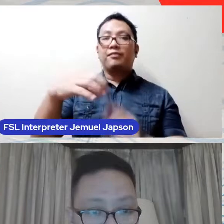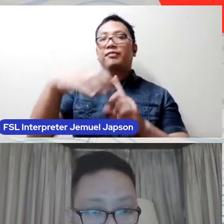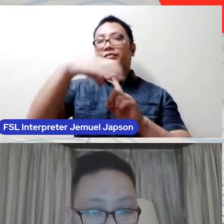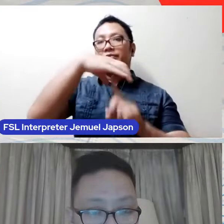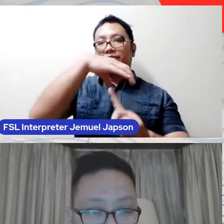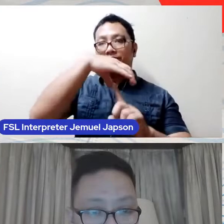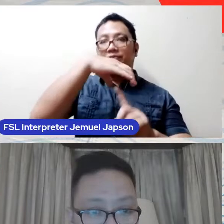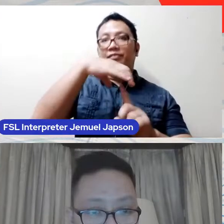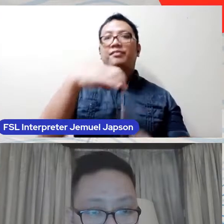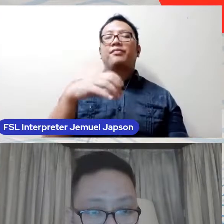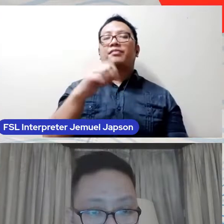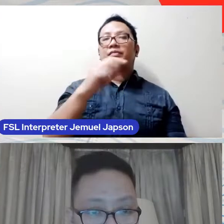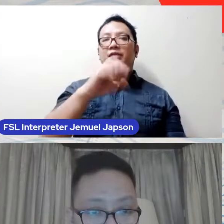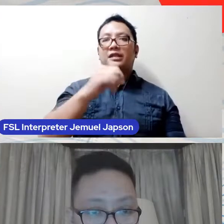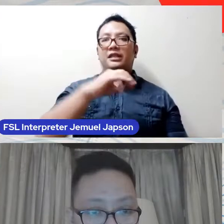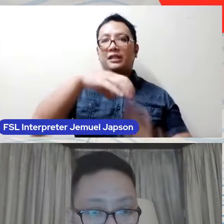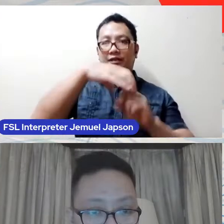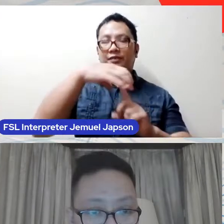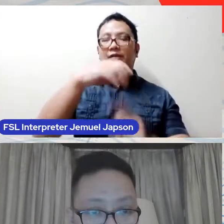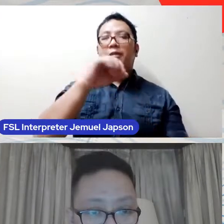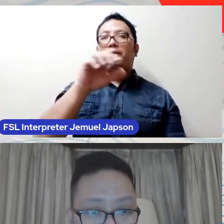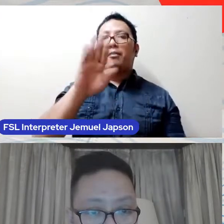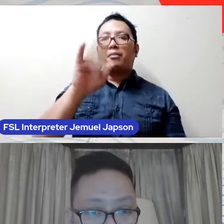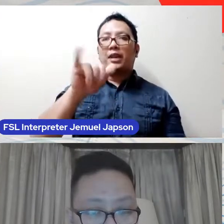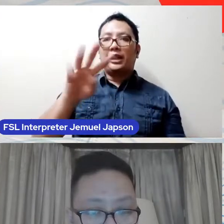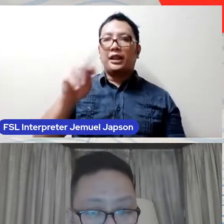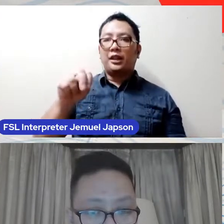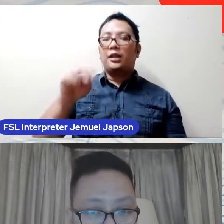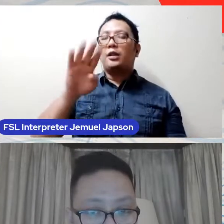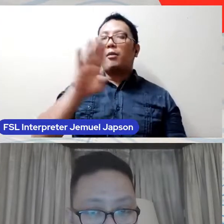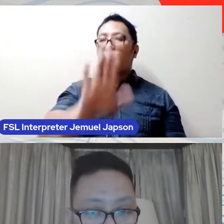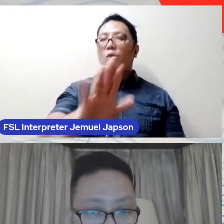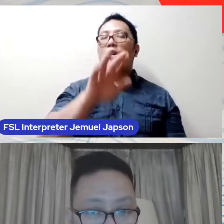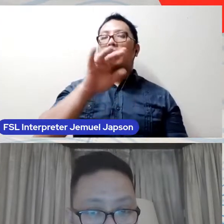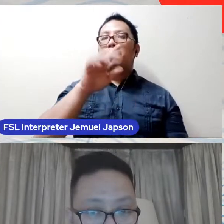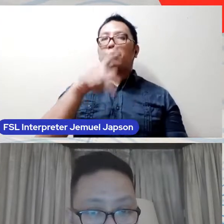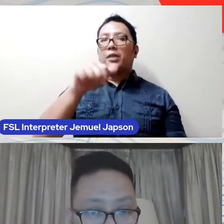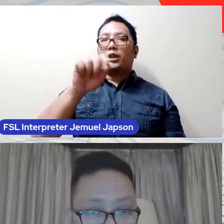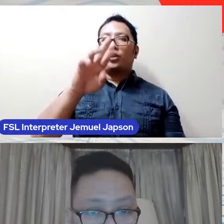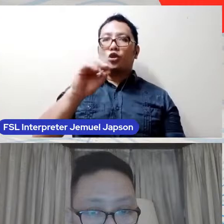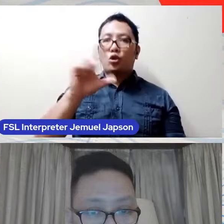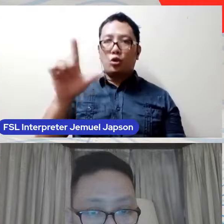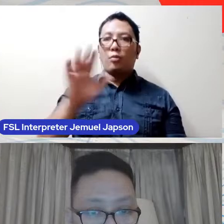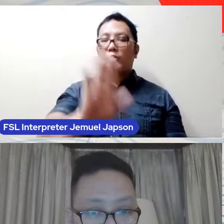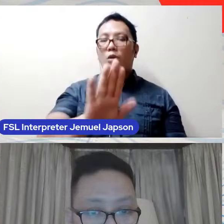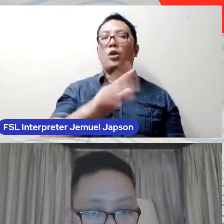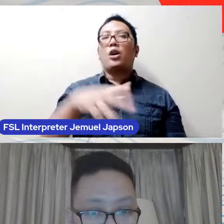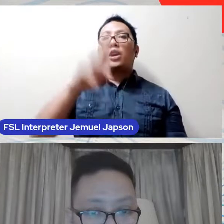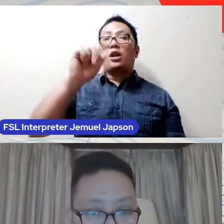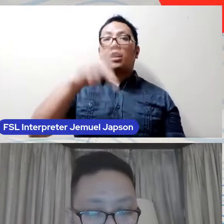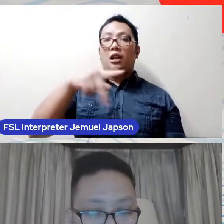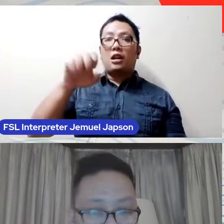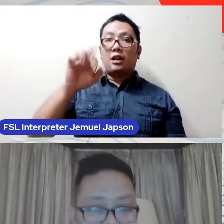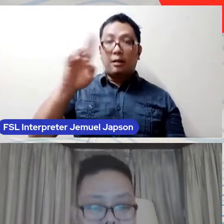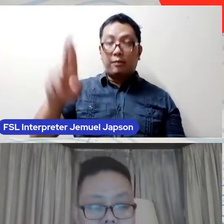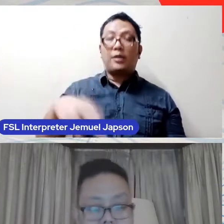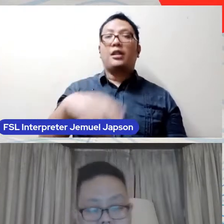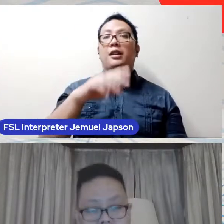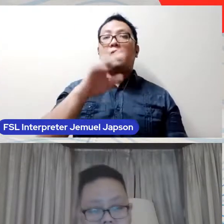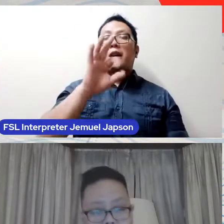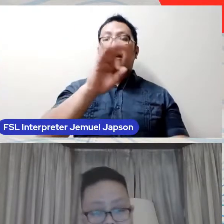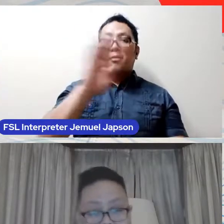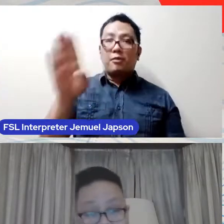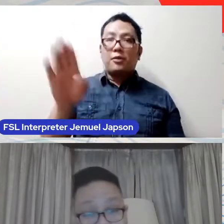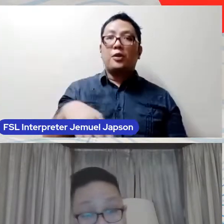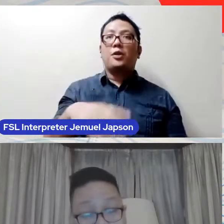News, ABS-CBN Bayan Mo Ipatrol Mo, Rappler PH Page Vote Coalition, Facebook, Twitter, Commission on Human